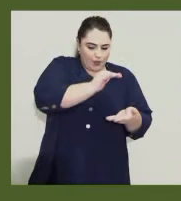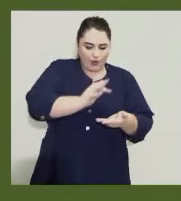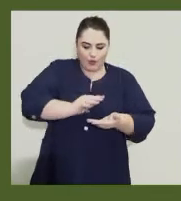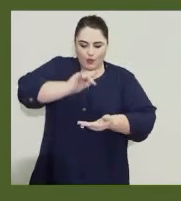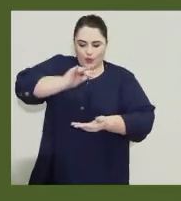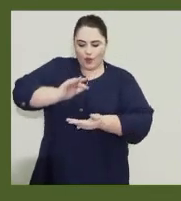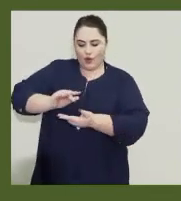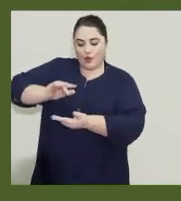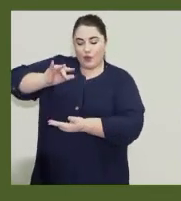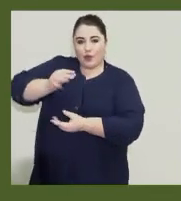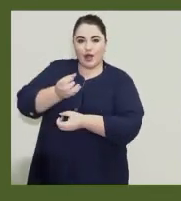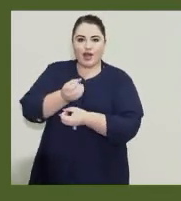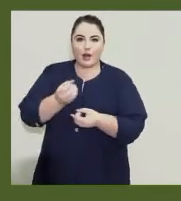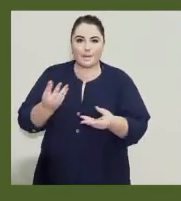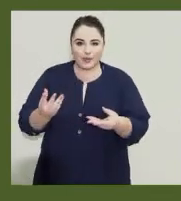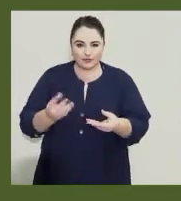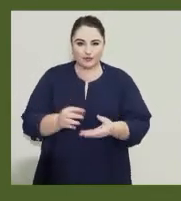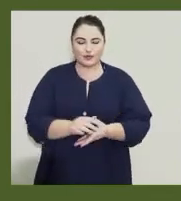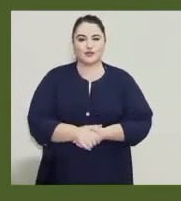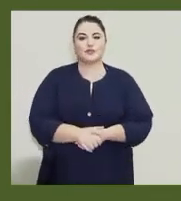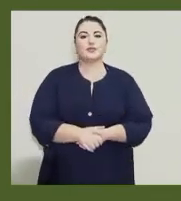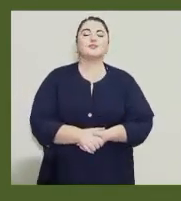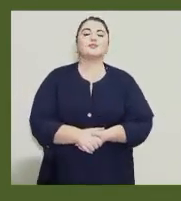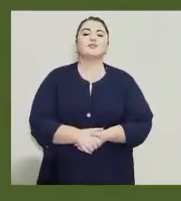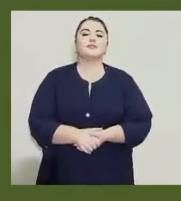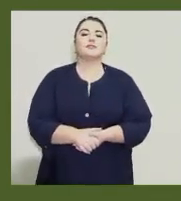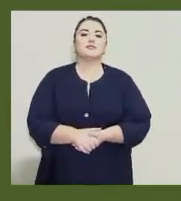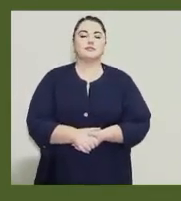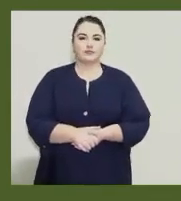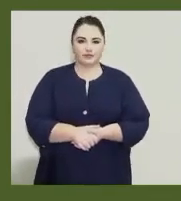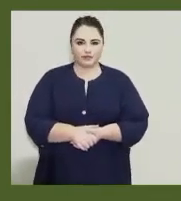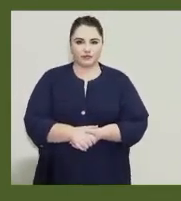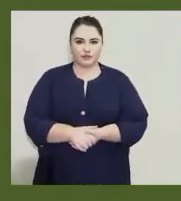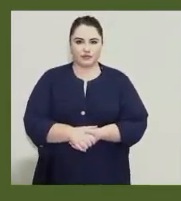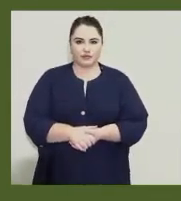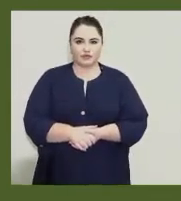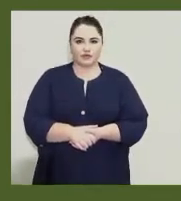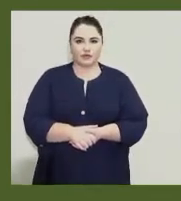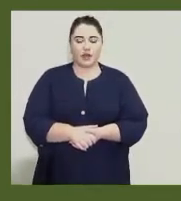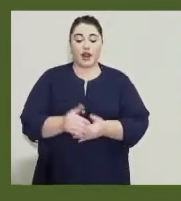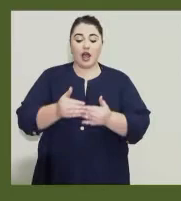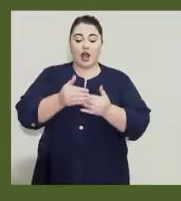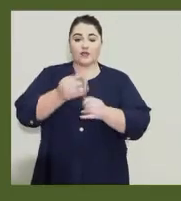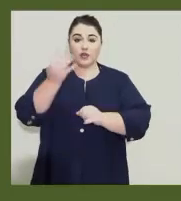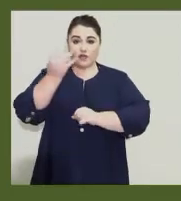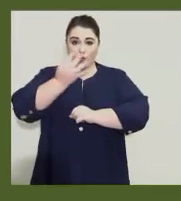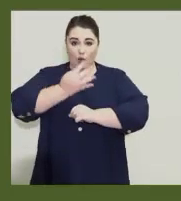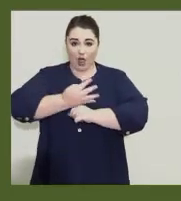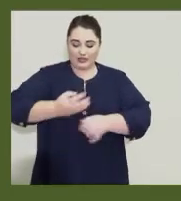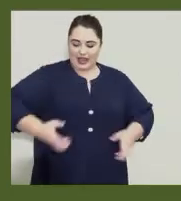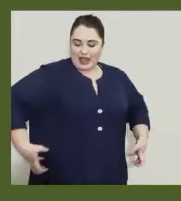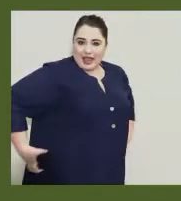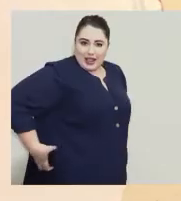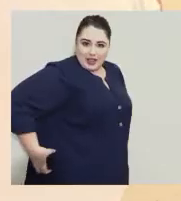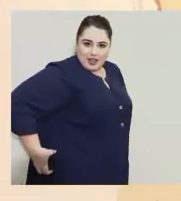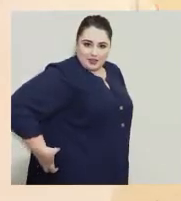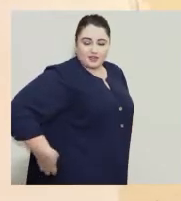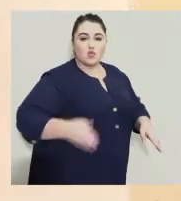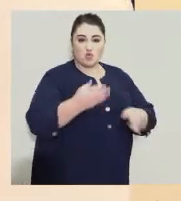volume of urine that he excreted? And it was recorded after 4 hours for the kidneys to perform their